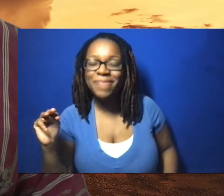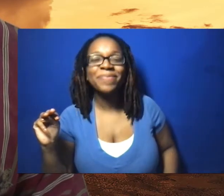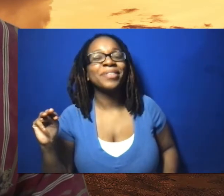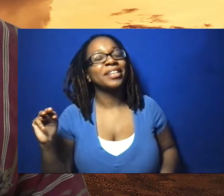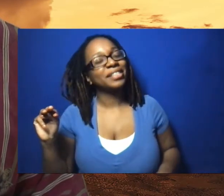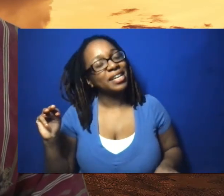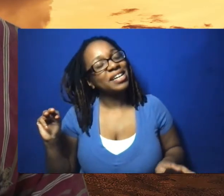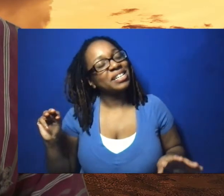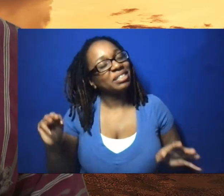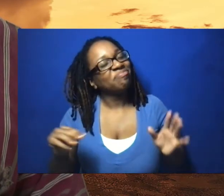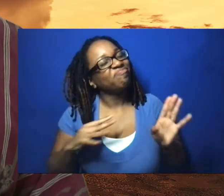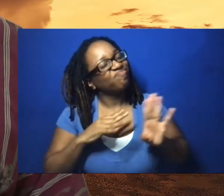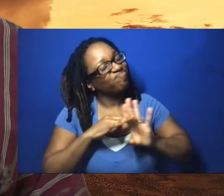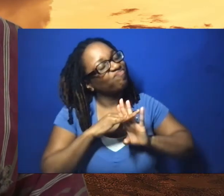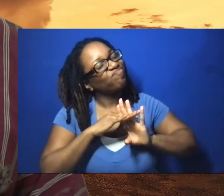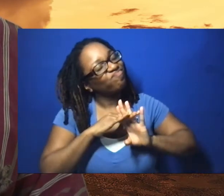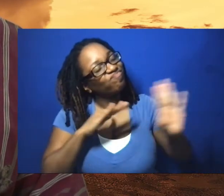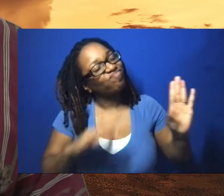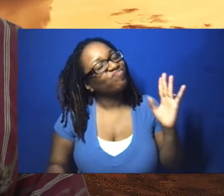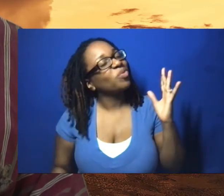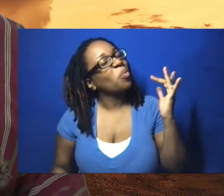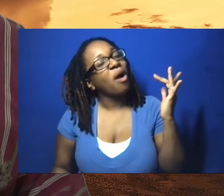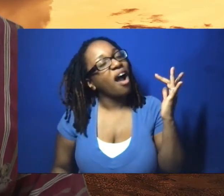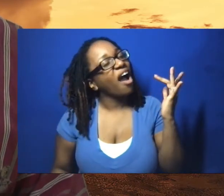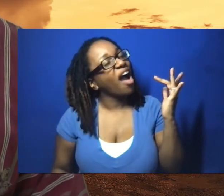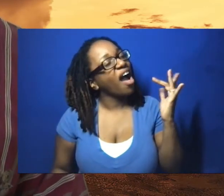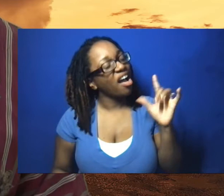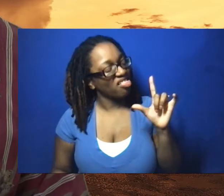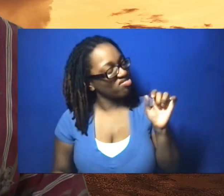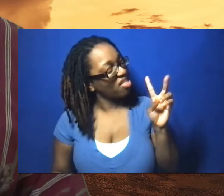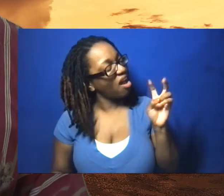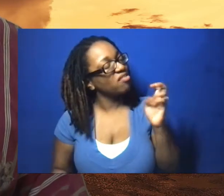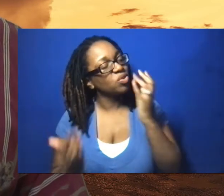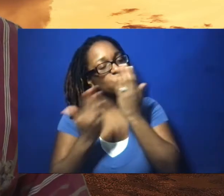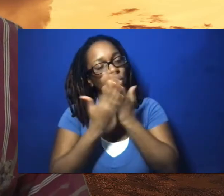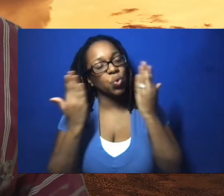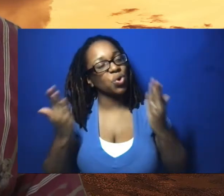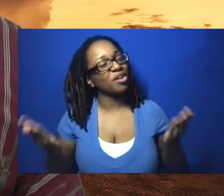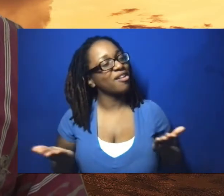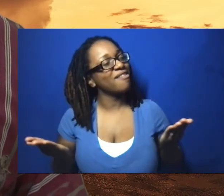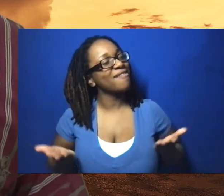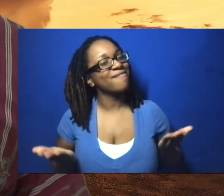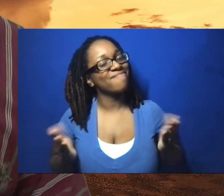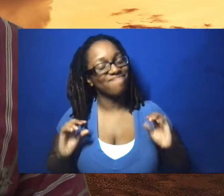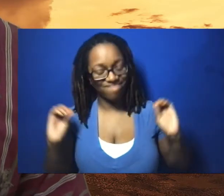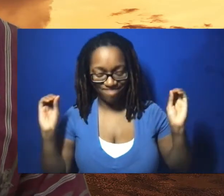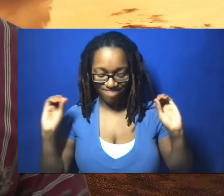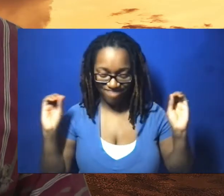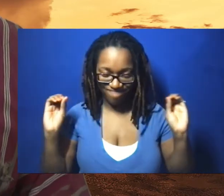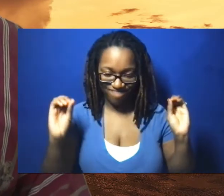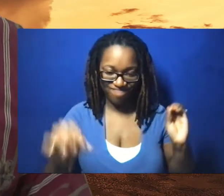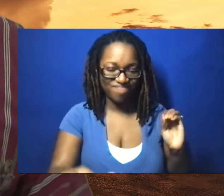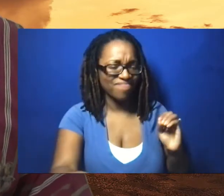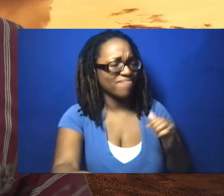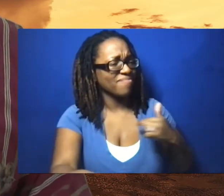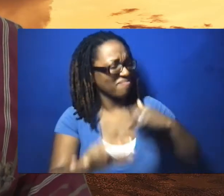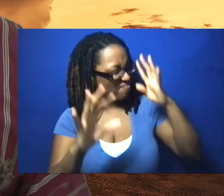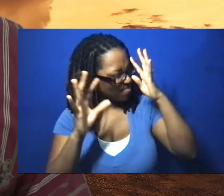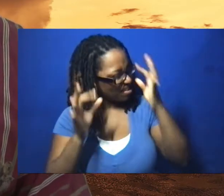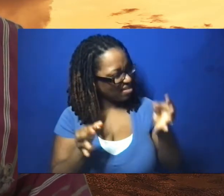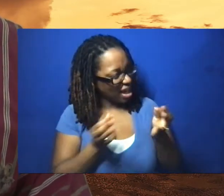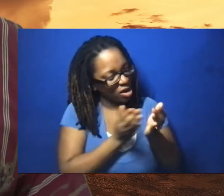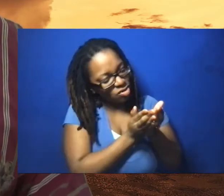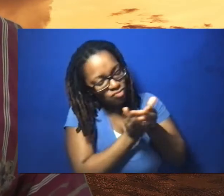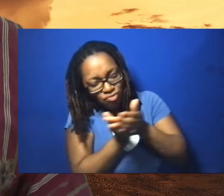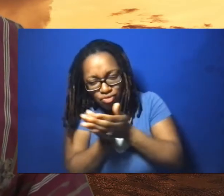I ran away from home because there was no love here for me. I canoed down the river. I came